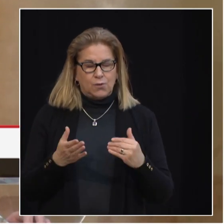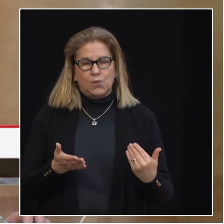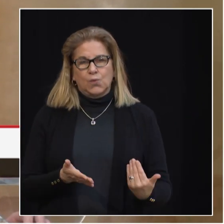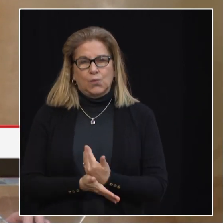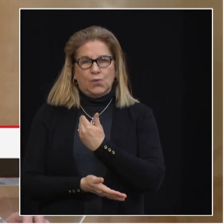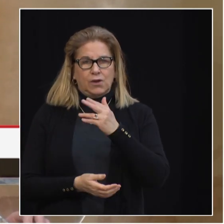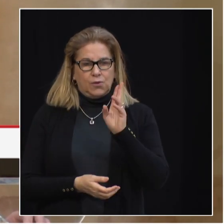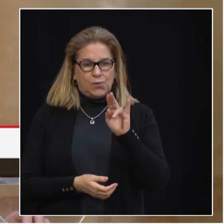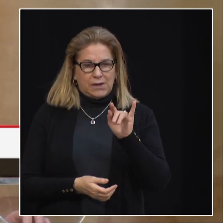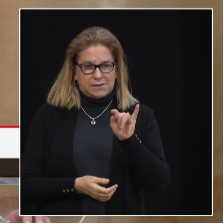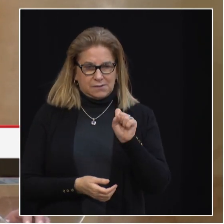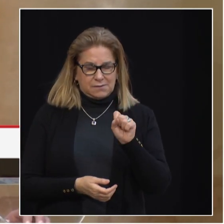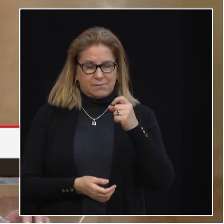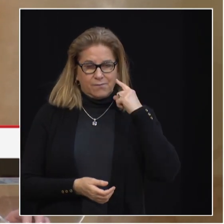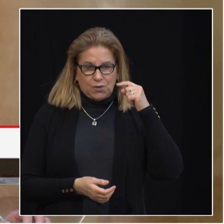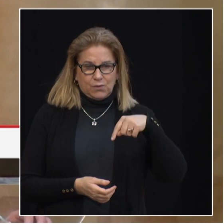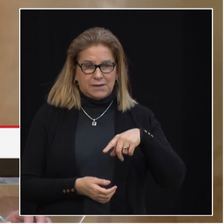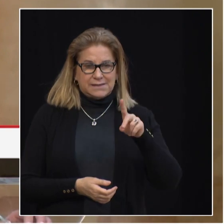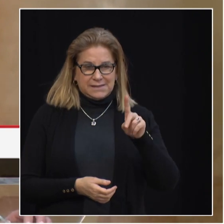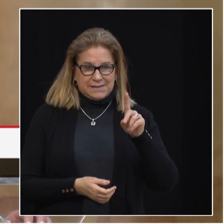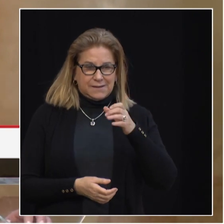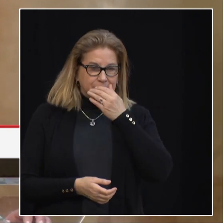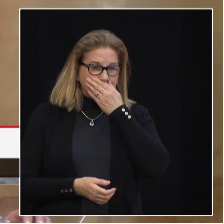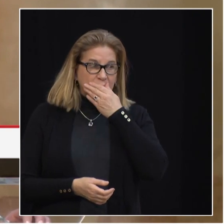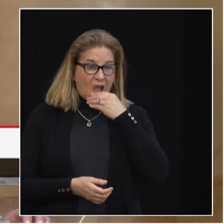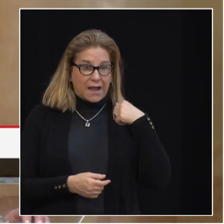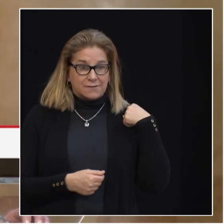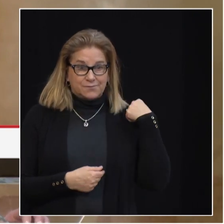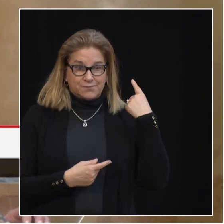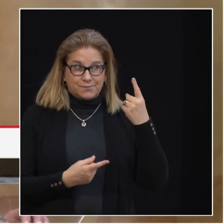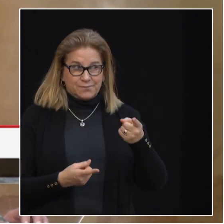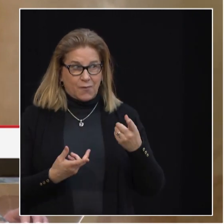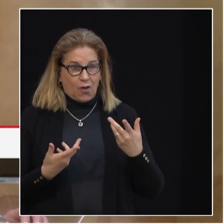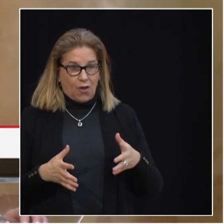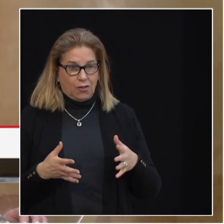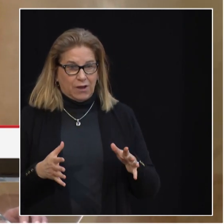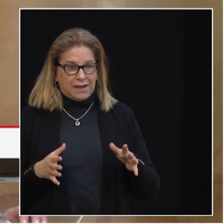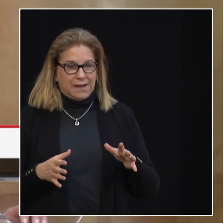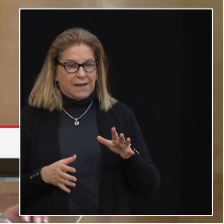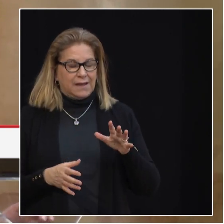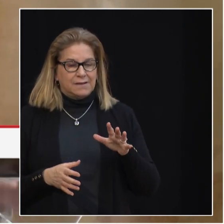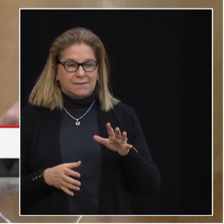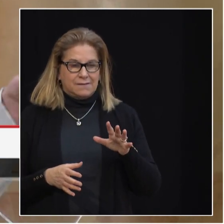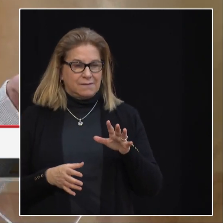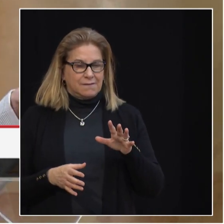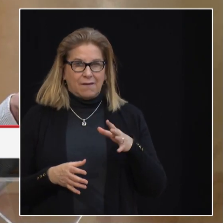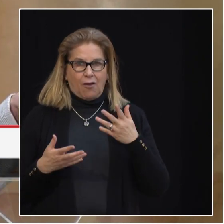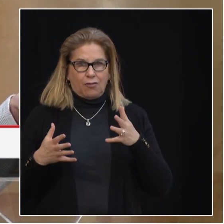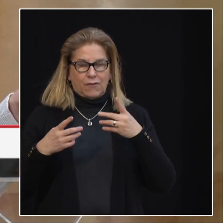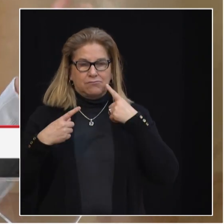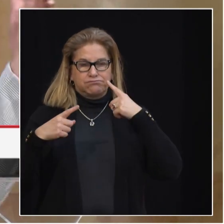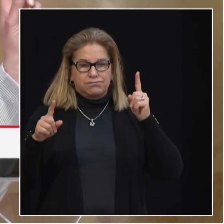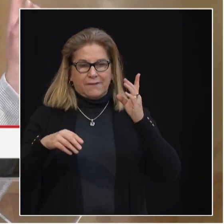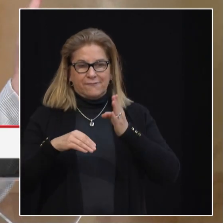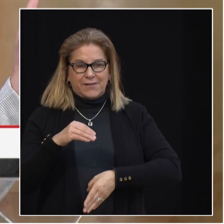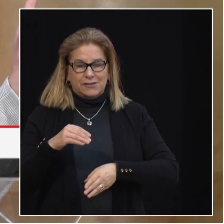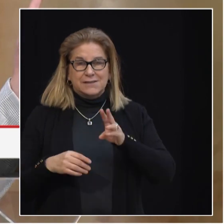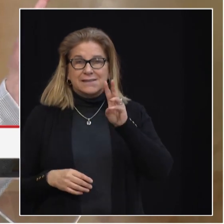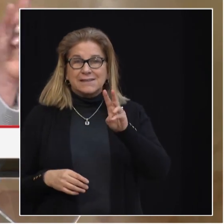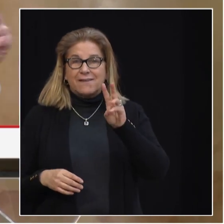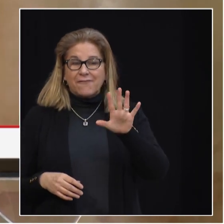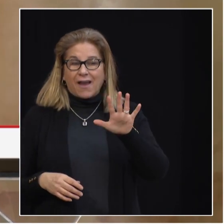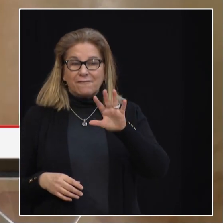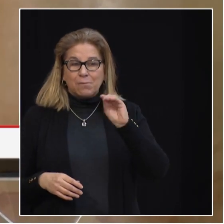36,000? Did I hear 50%? It's higher. 65? It's